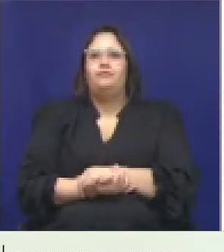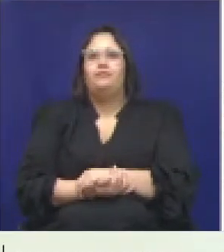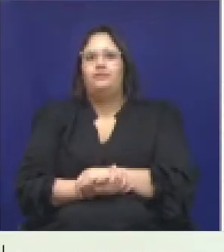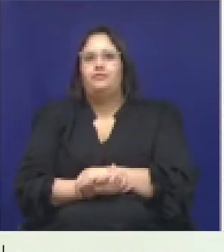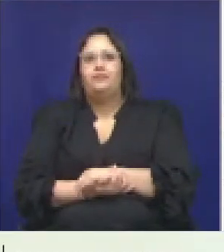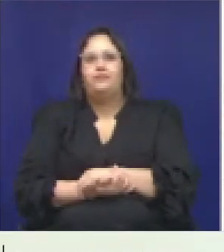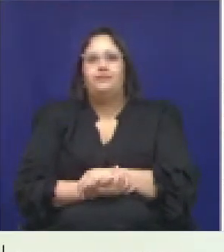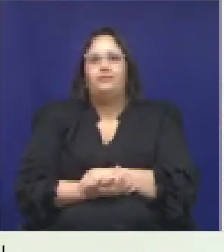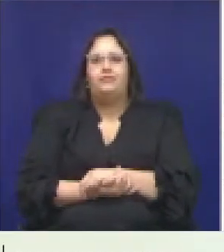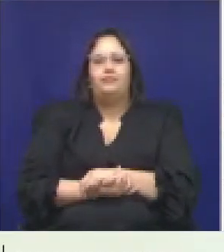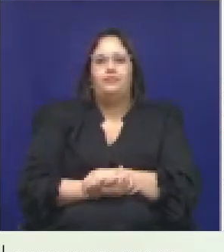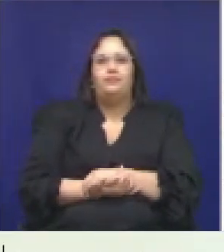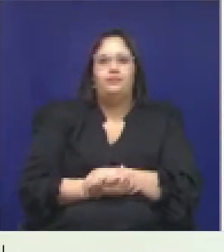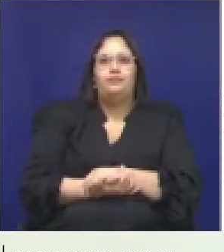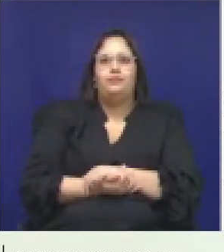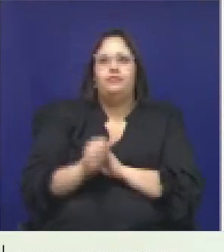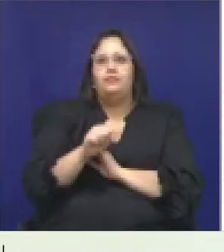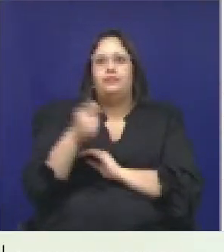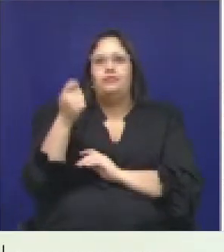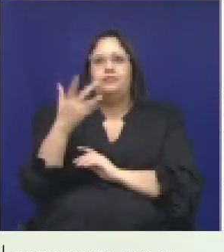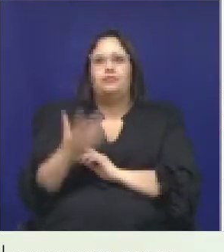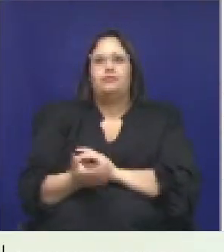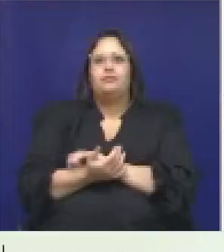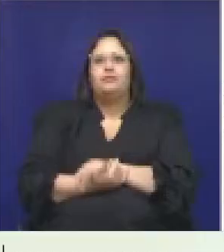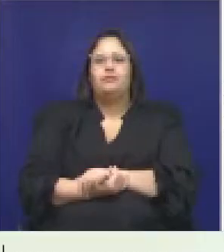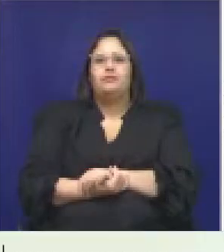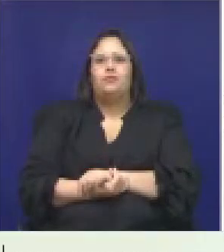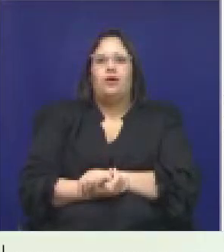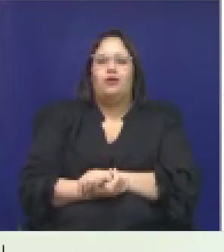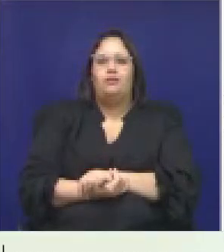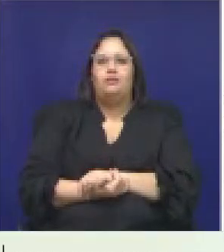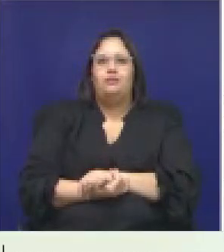The next speaker is the Honourable Matowane.